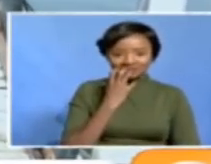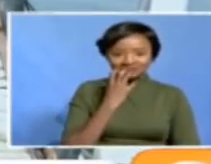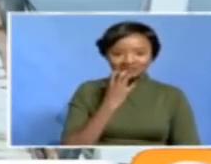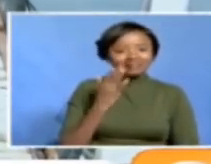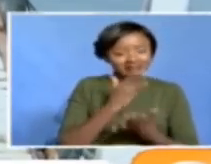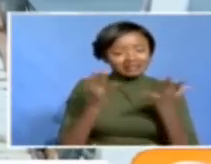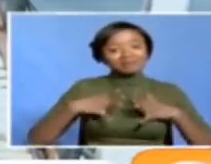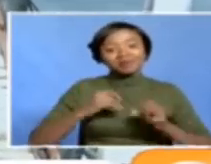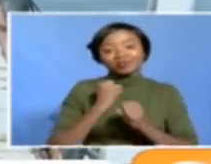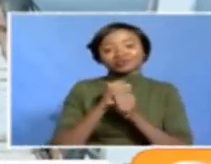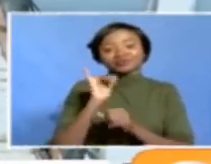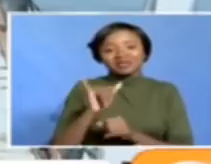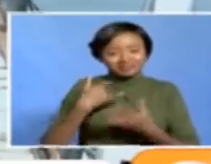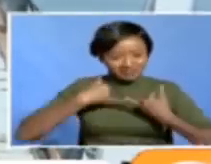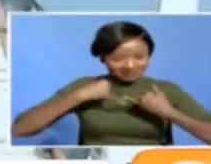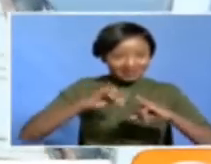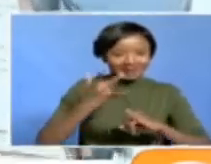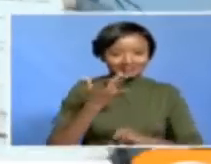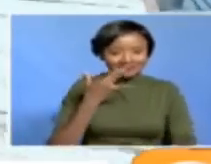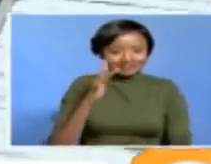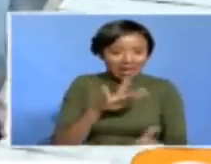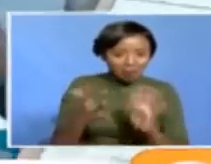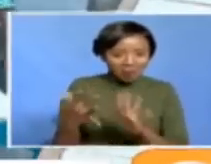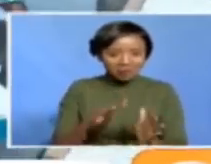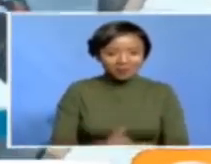do, and I'm here to get a feel of that.